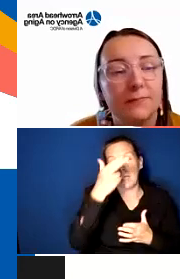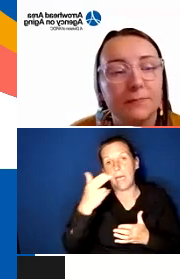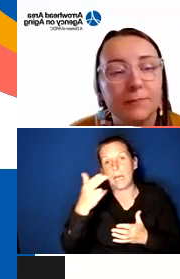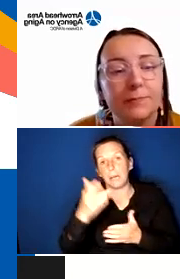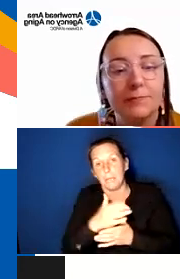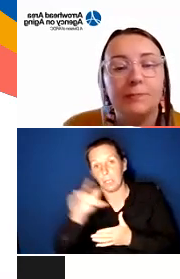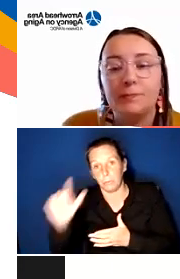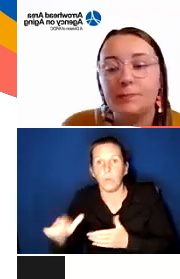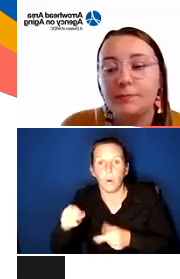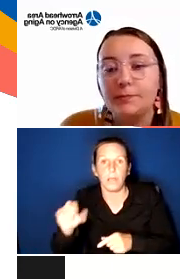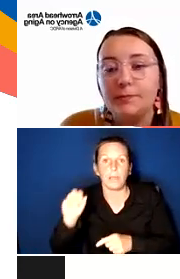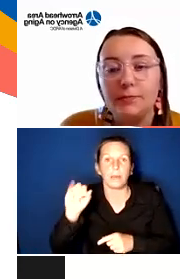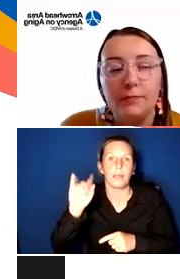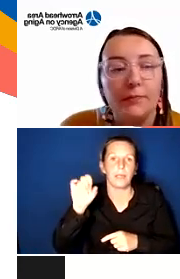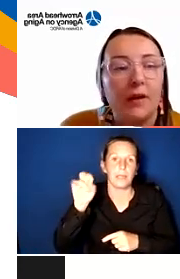please.